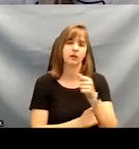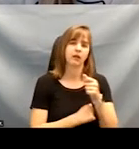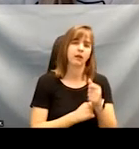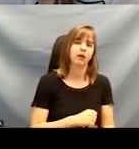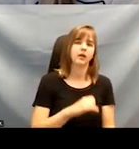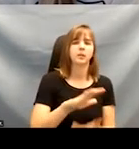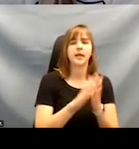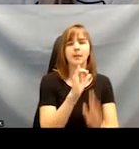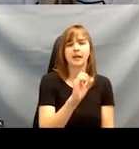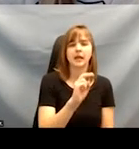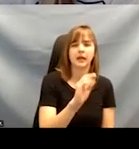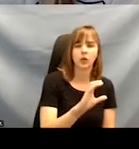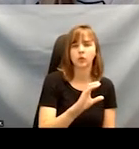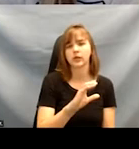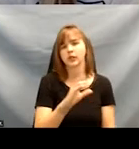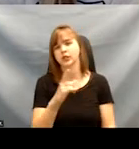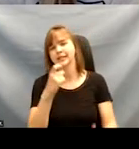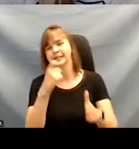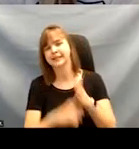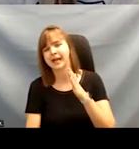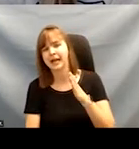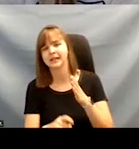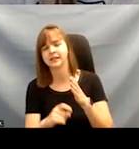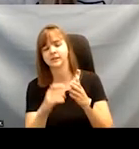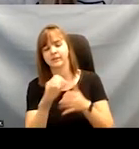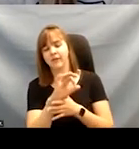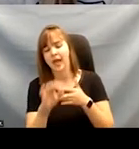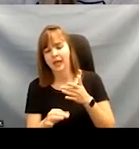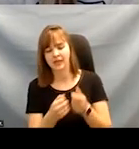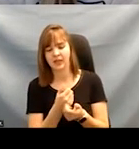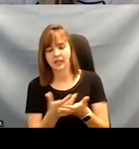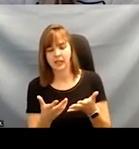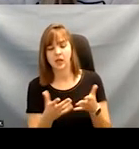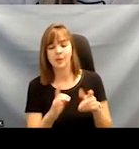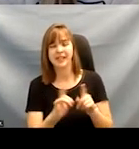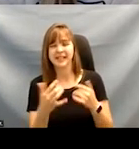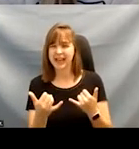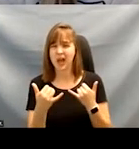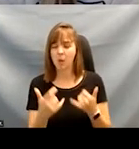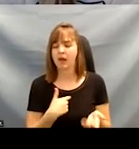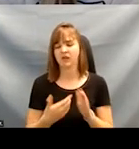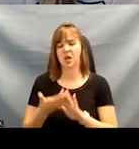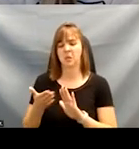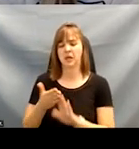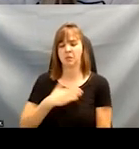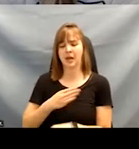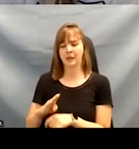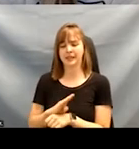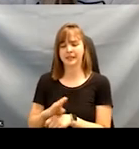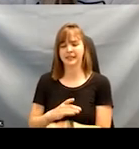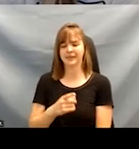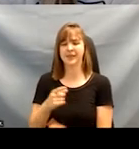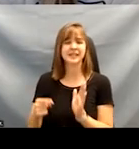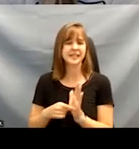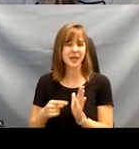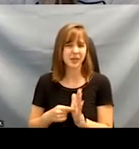tax returns, and this and that. But now that I've operated a business for a little bit, those things can be very